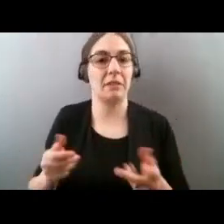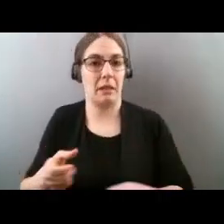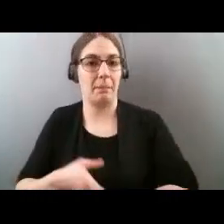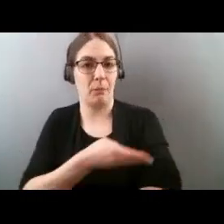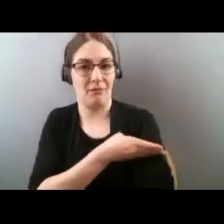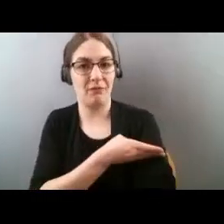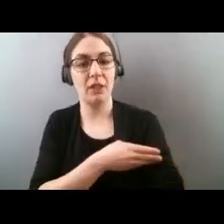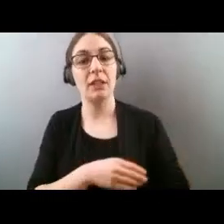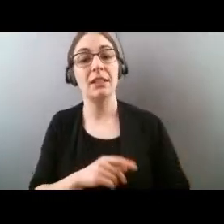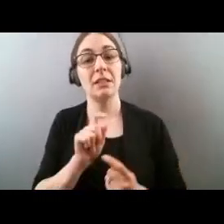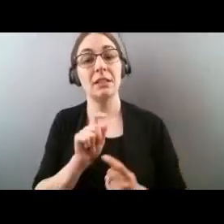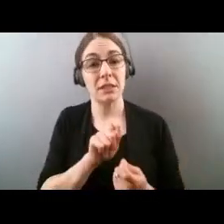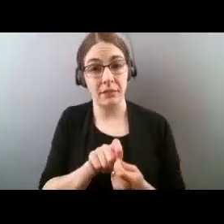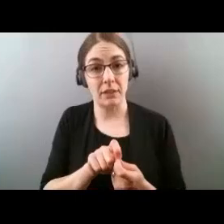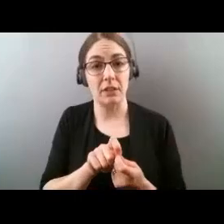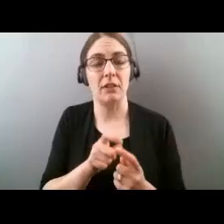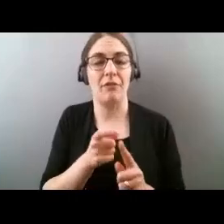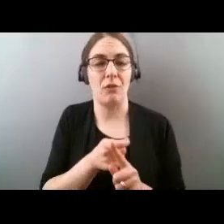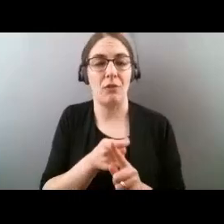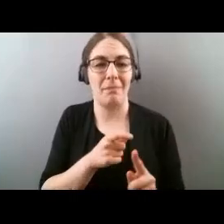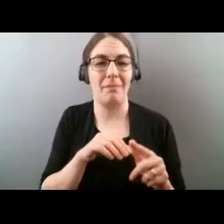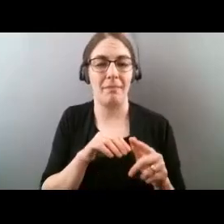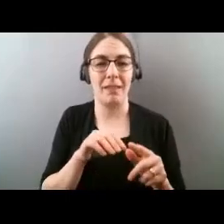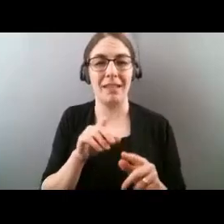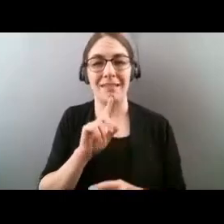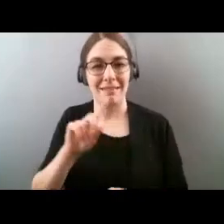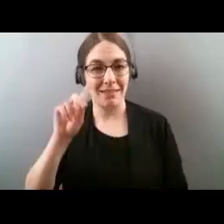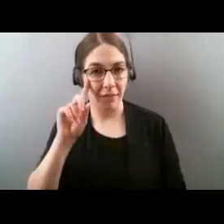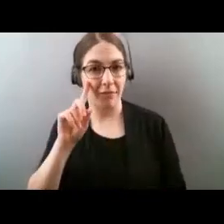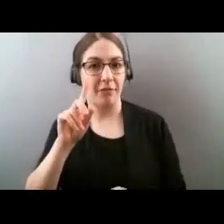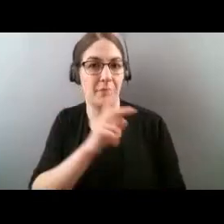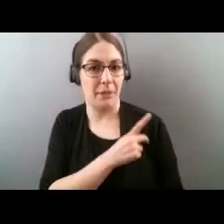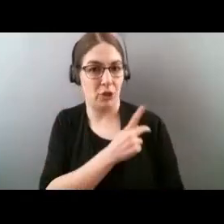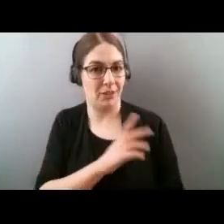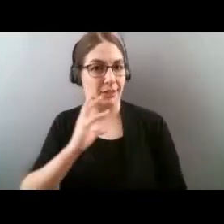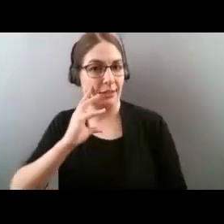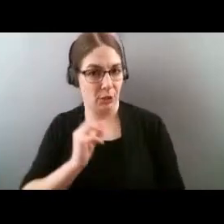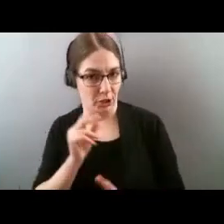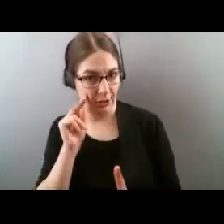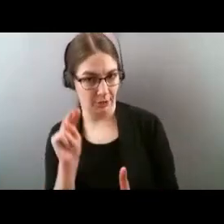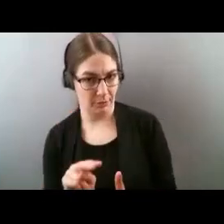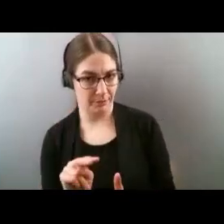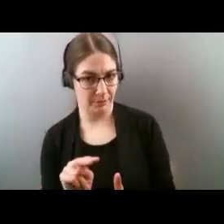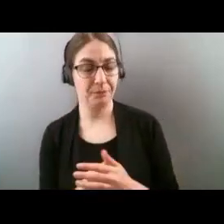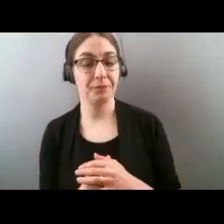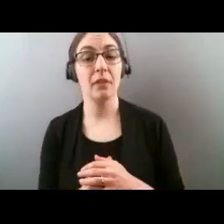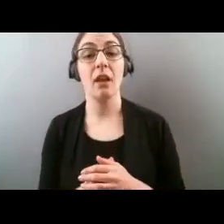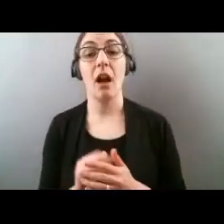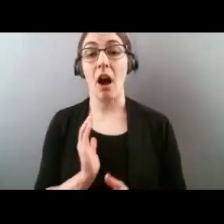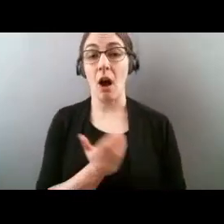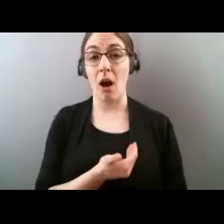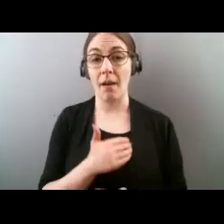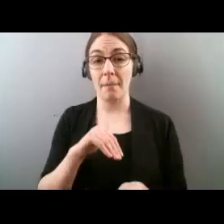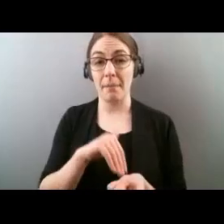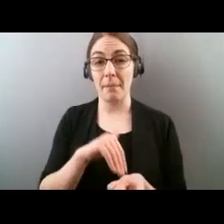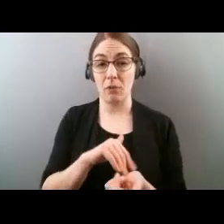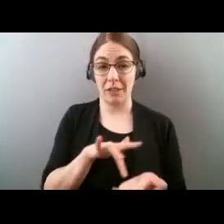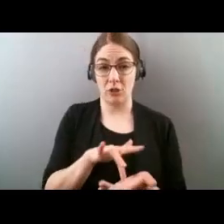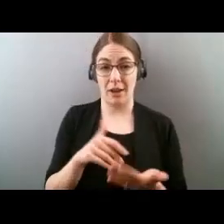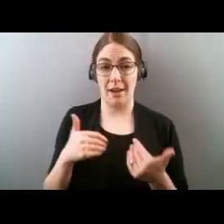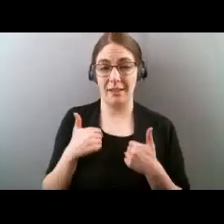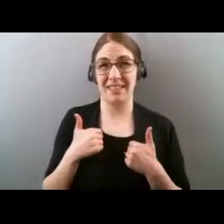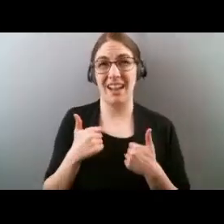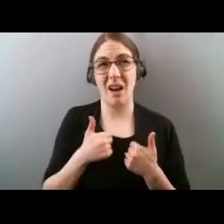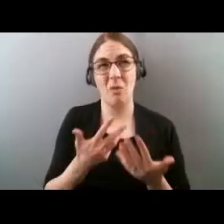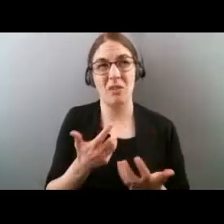specifically from the deaf patient experience. So our medical center has, I want to say